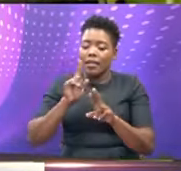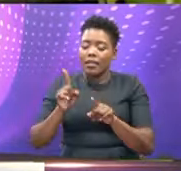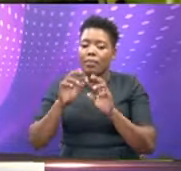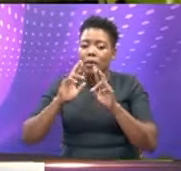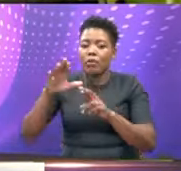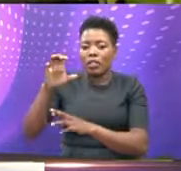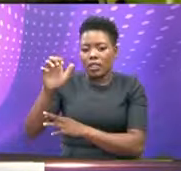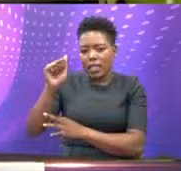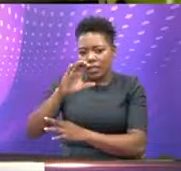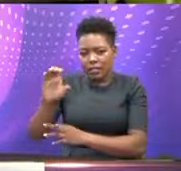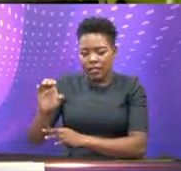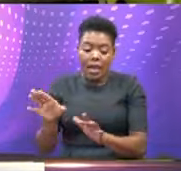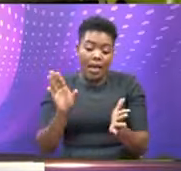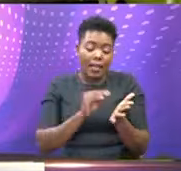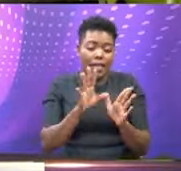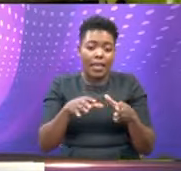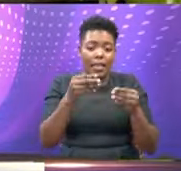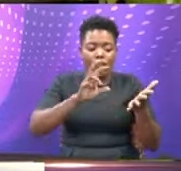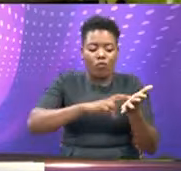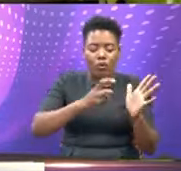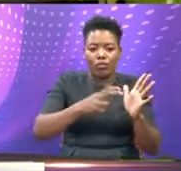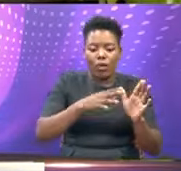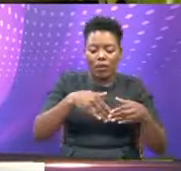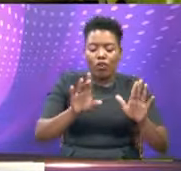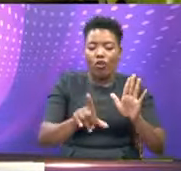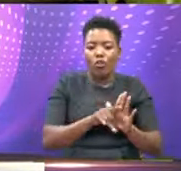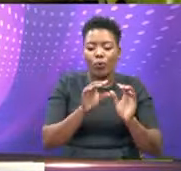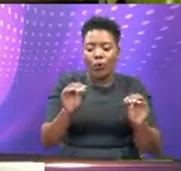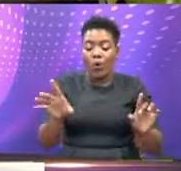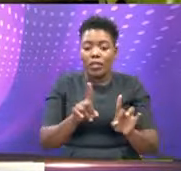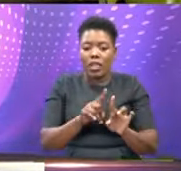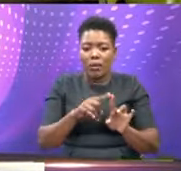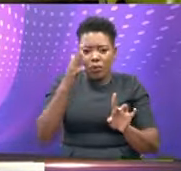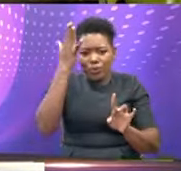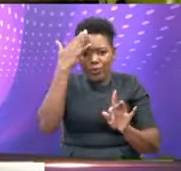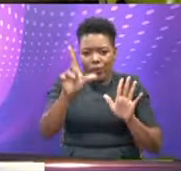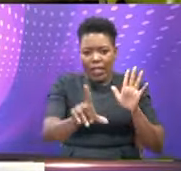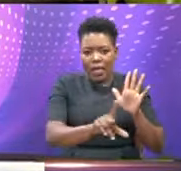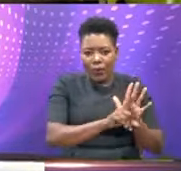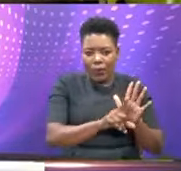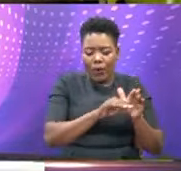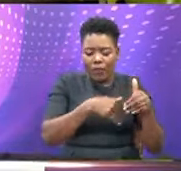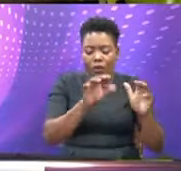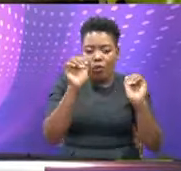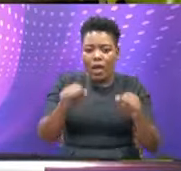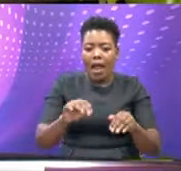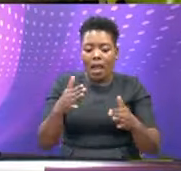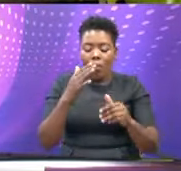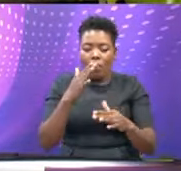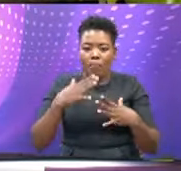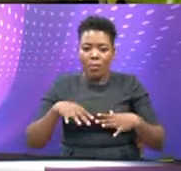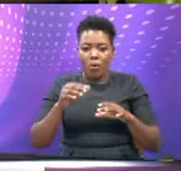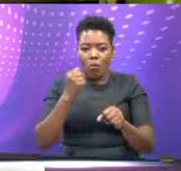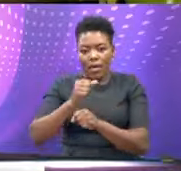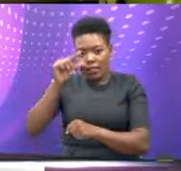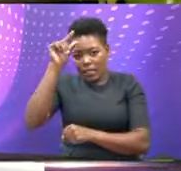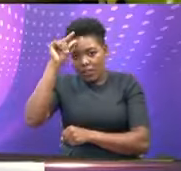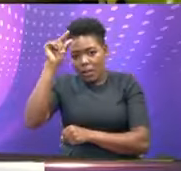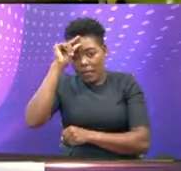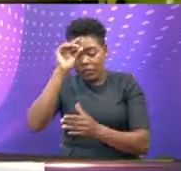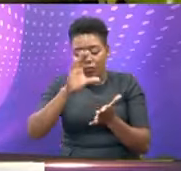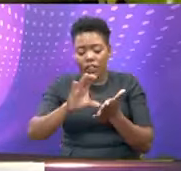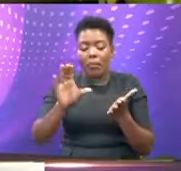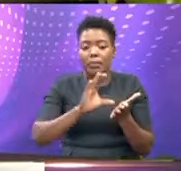mare ataro kod chik kaluwore kod chik mar ng'iyo kaka apisas mag sirikal onego bed ni tiyo mong'ere kaka chapter